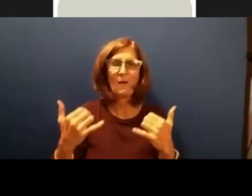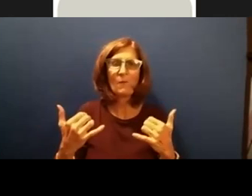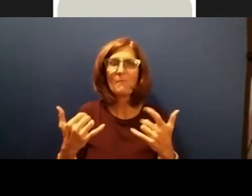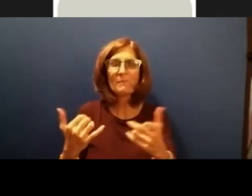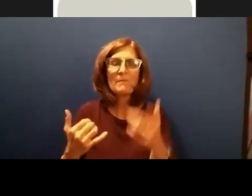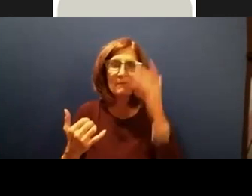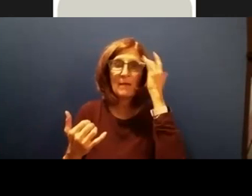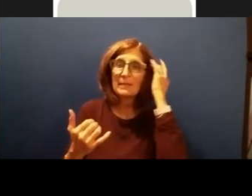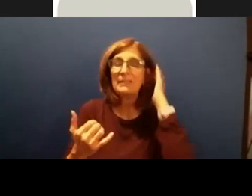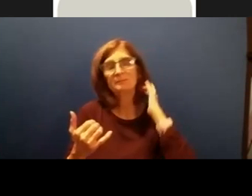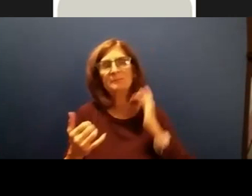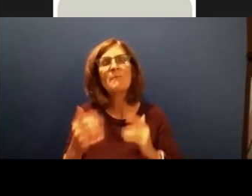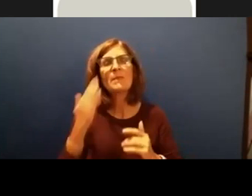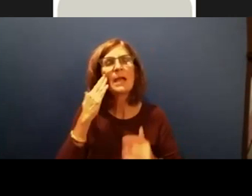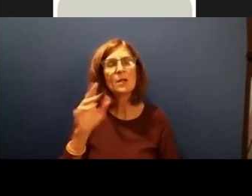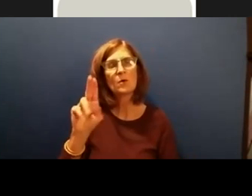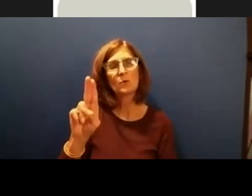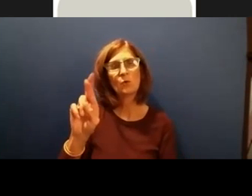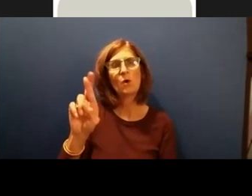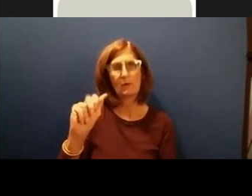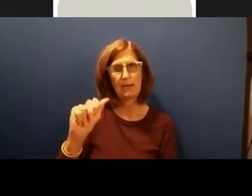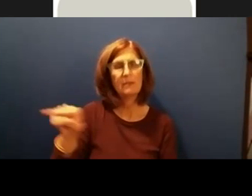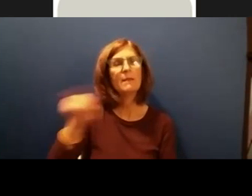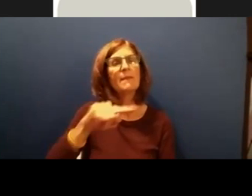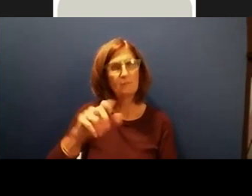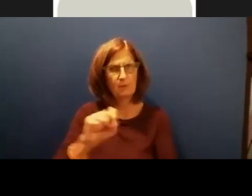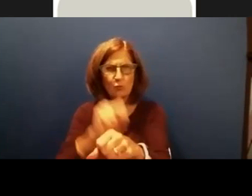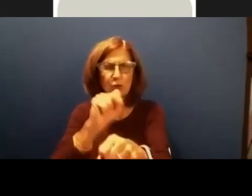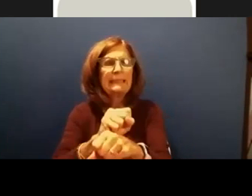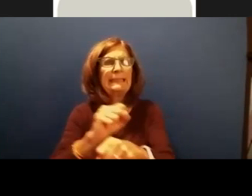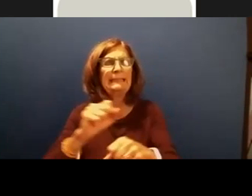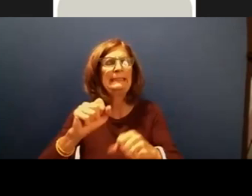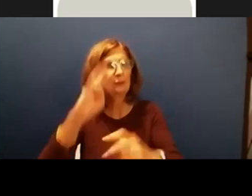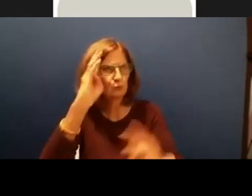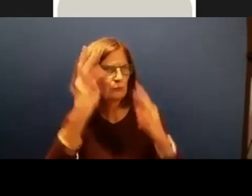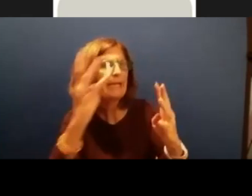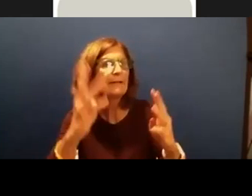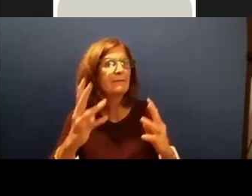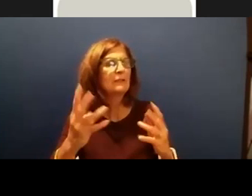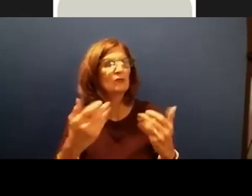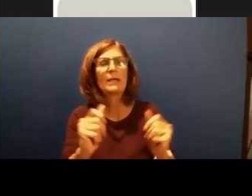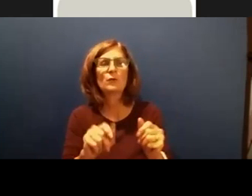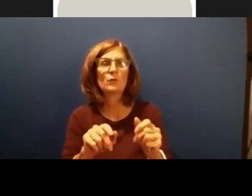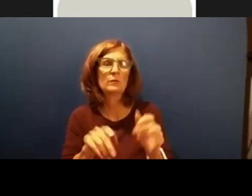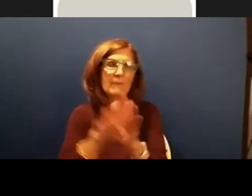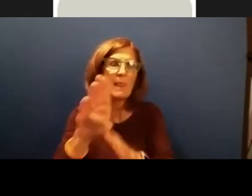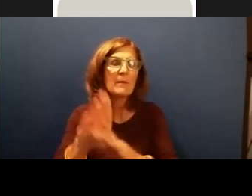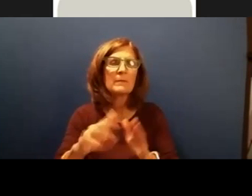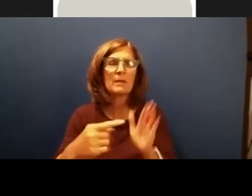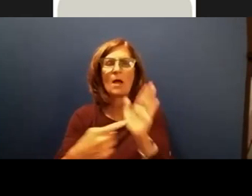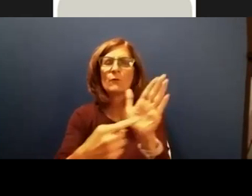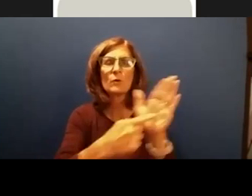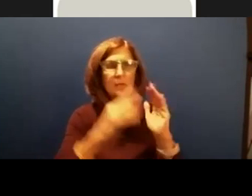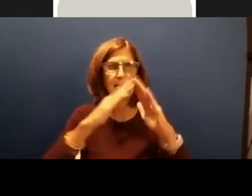I know that the URA has been, and developers have been creative in the past. But I would, ultimately